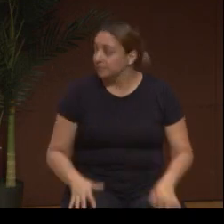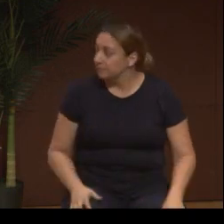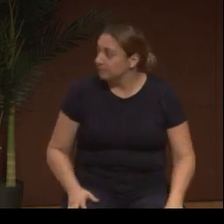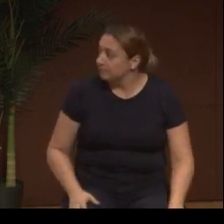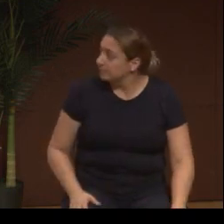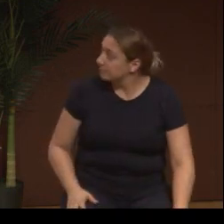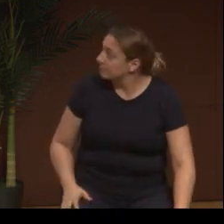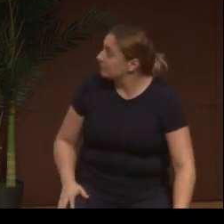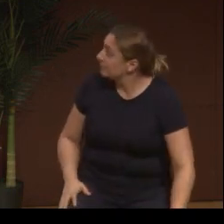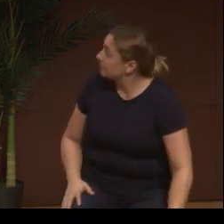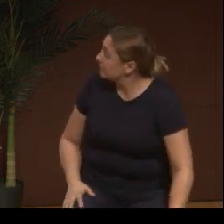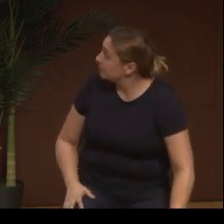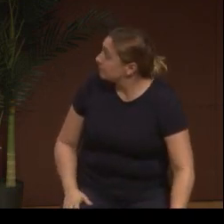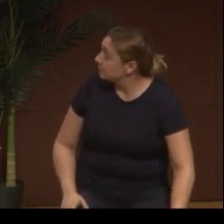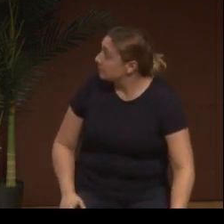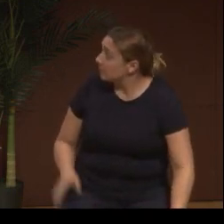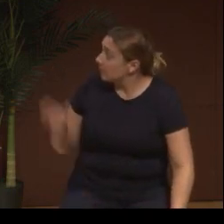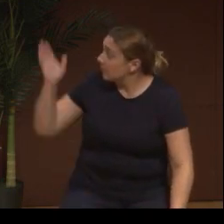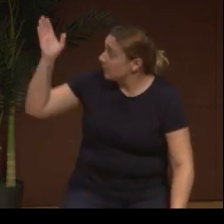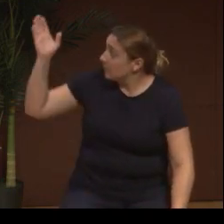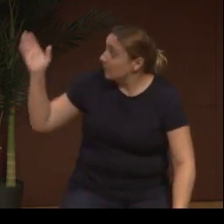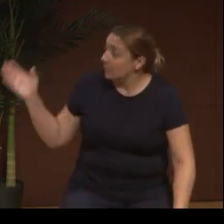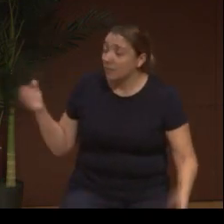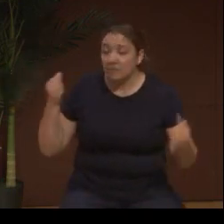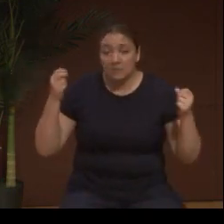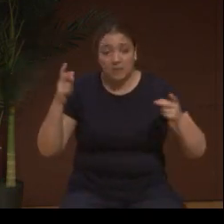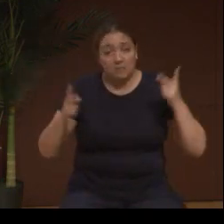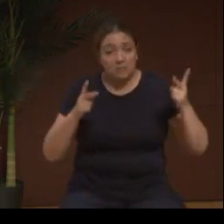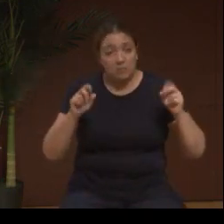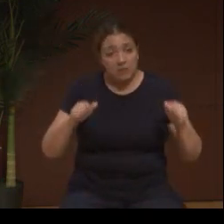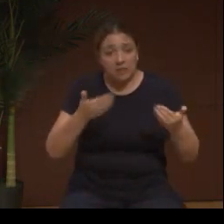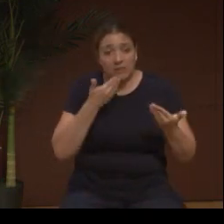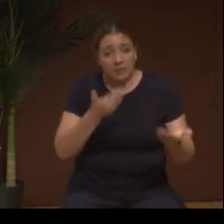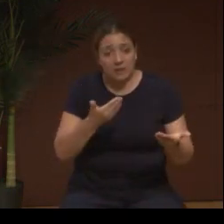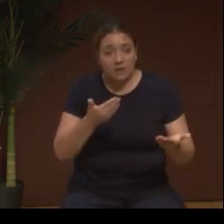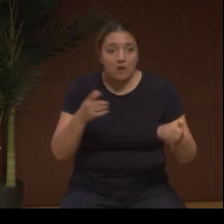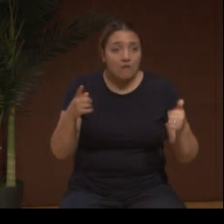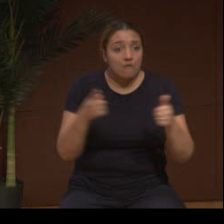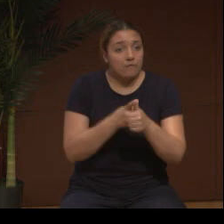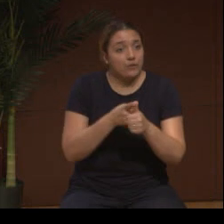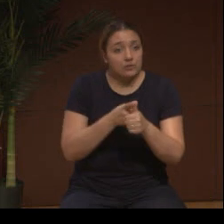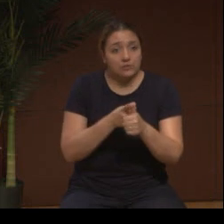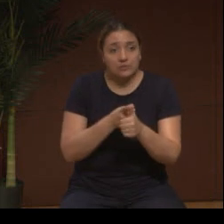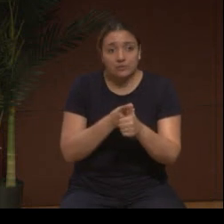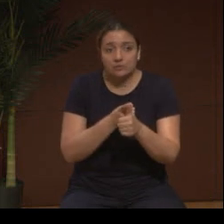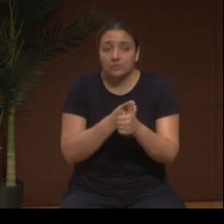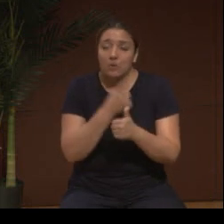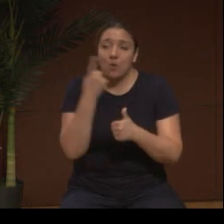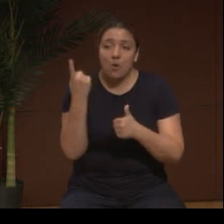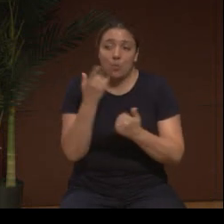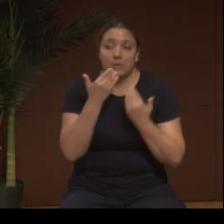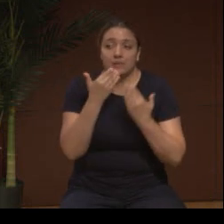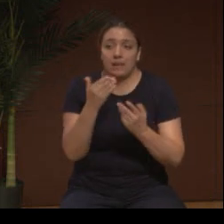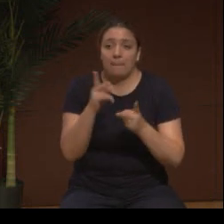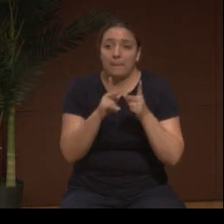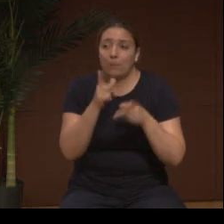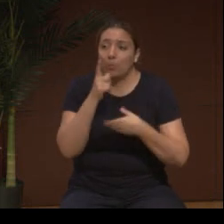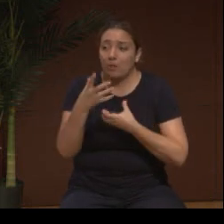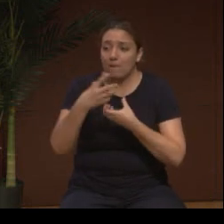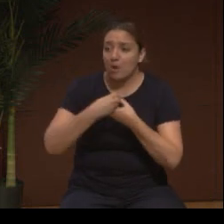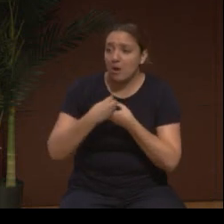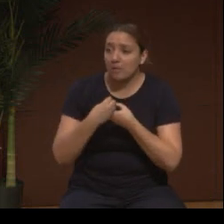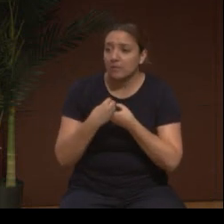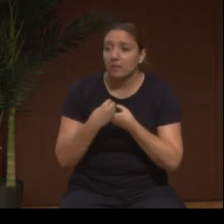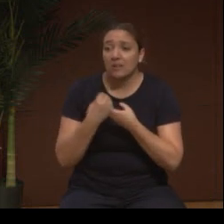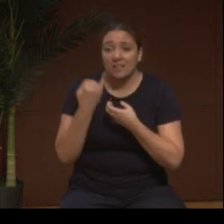As always, there are lots and lots of people to thank. First and foremost, I always thank my participants. Okay, without them,